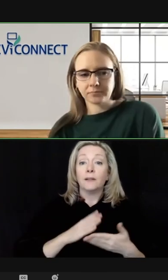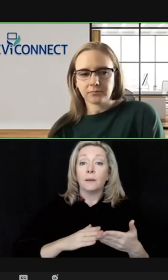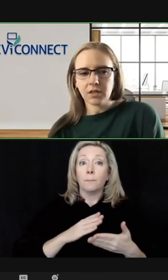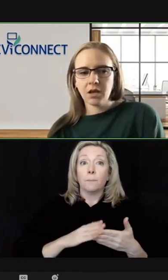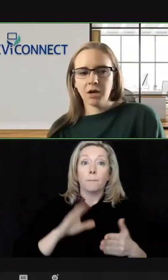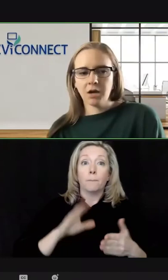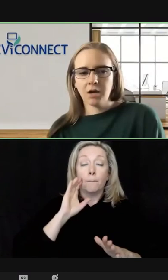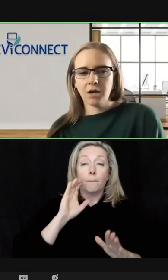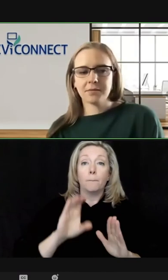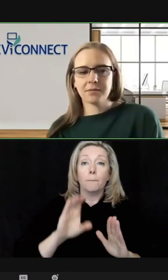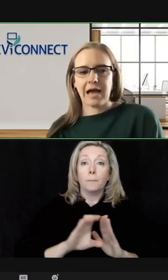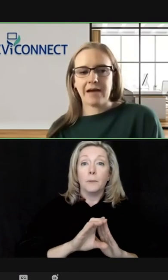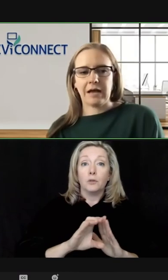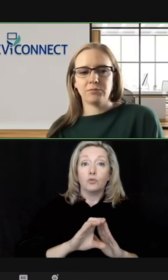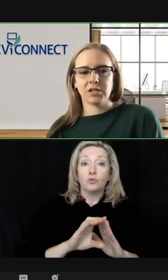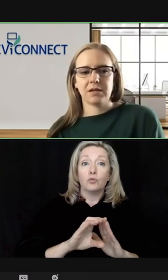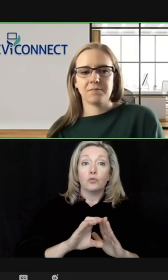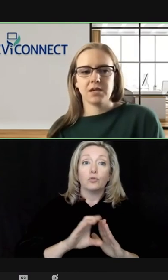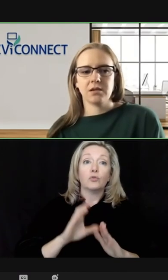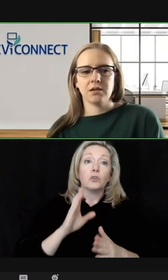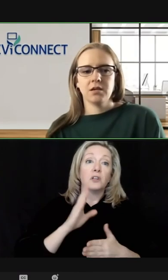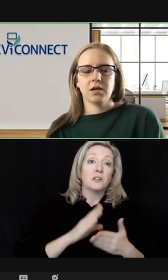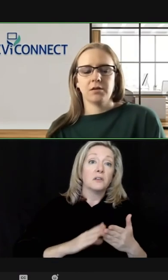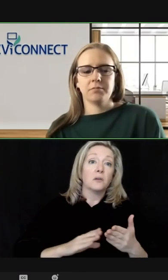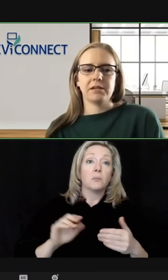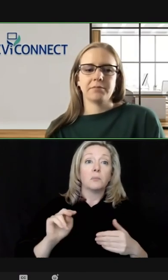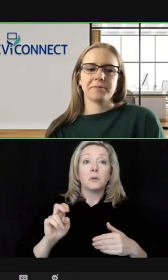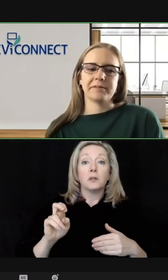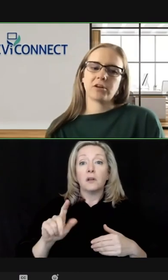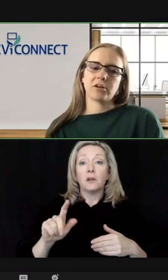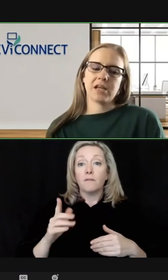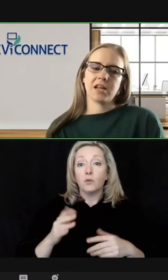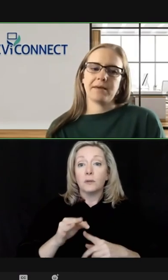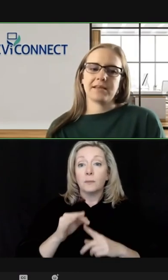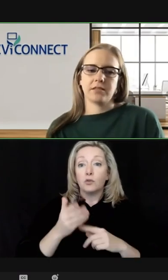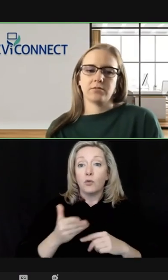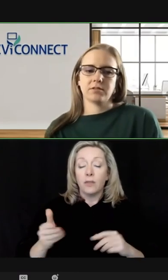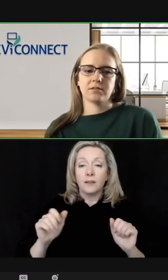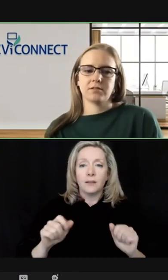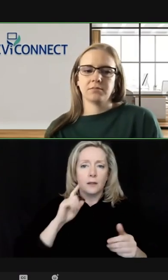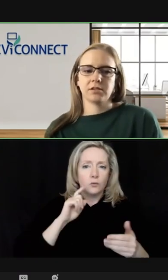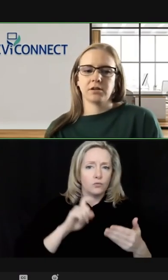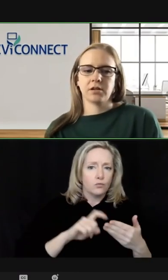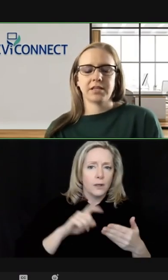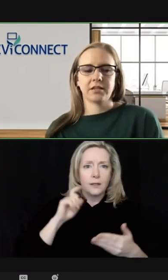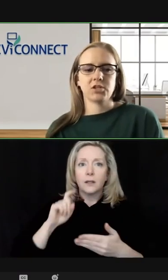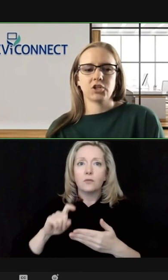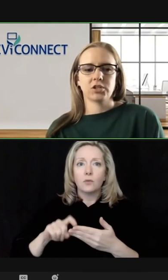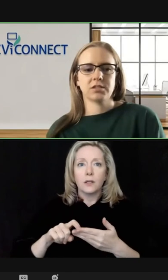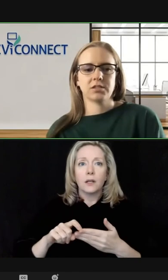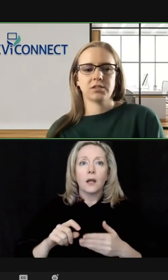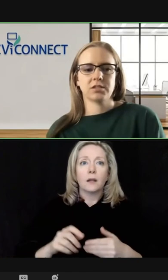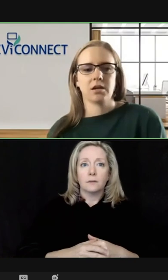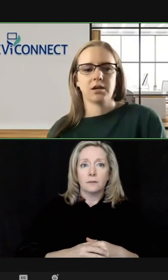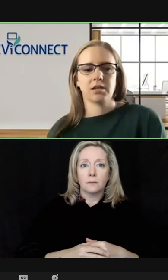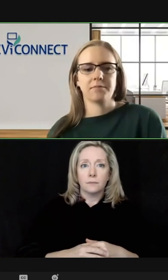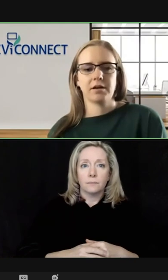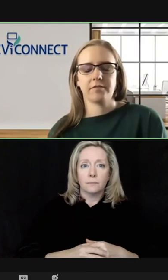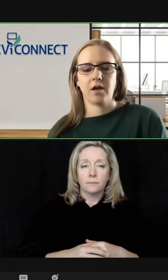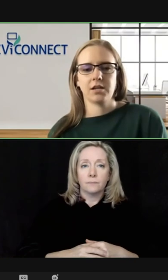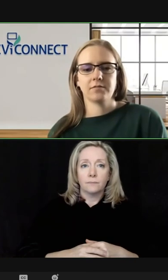time, and some novel objects might be able to be discriminated based on those similar or salient features